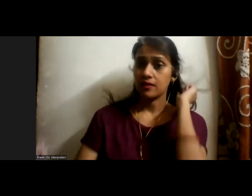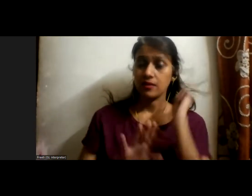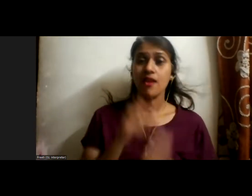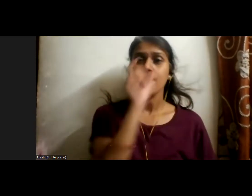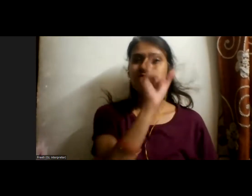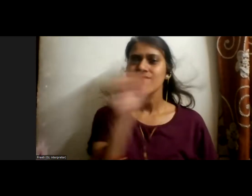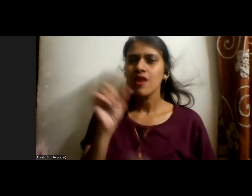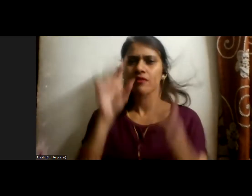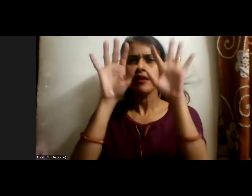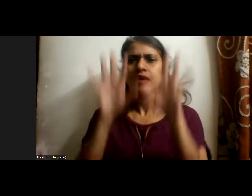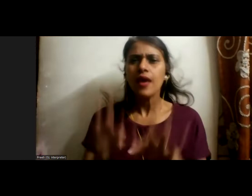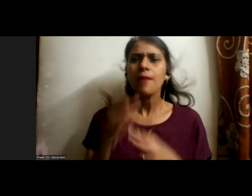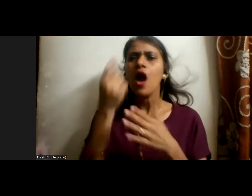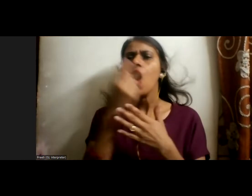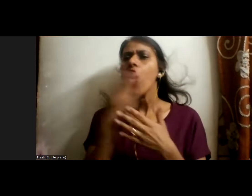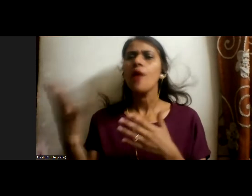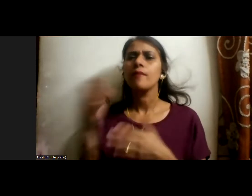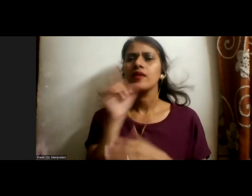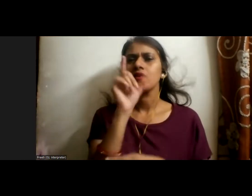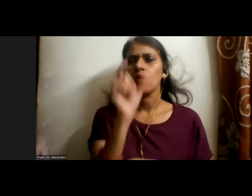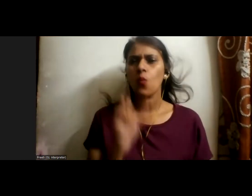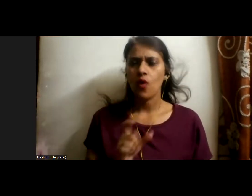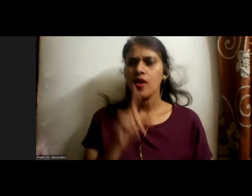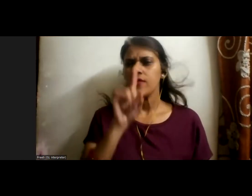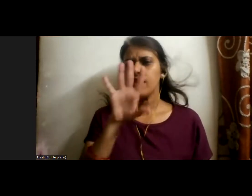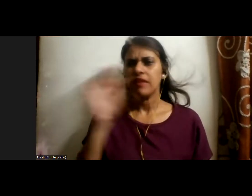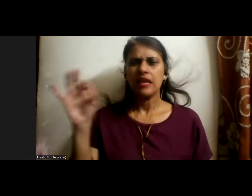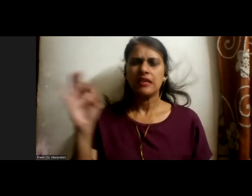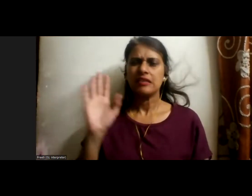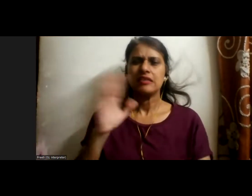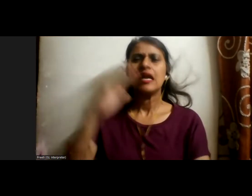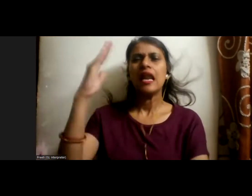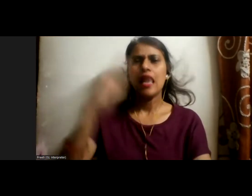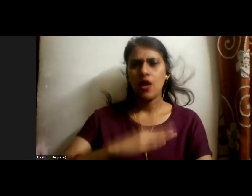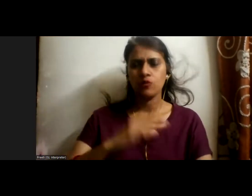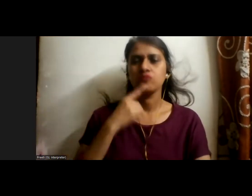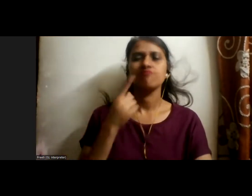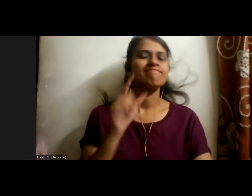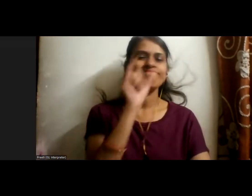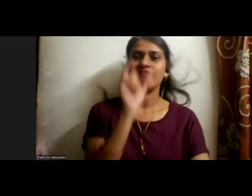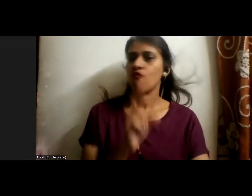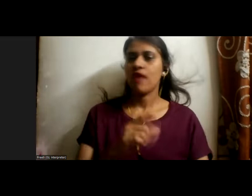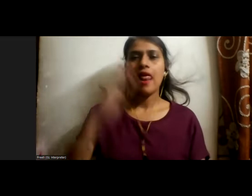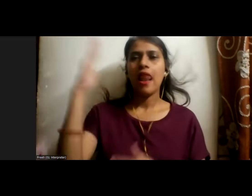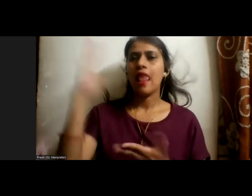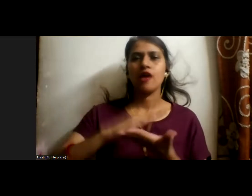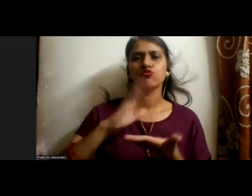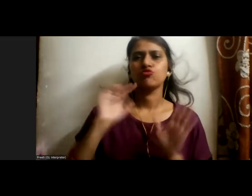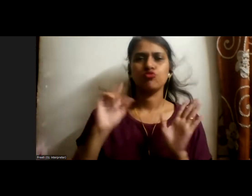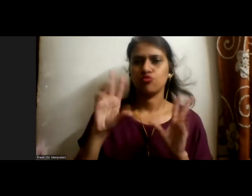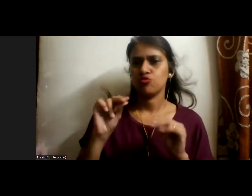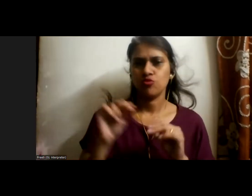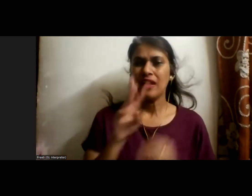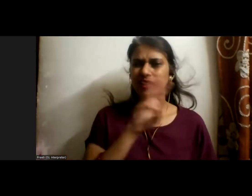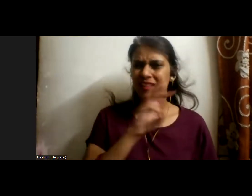Yashashvi has asked if the word limit can be reduced to 1500. So I'm sorry, but we cannot reduce the word limit. 3000 words is not a lot of words,